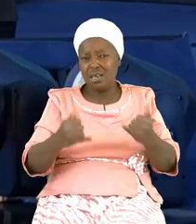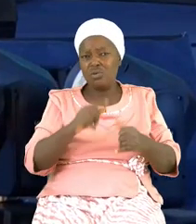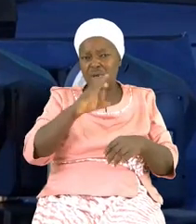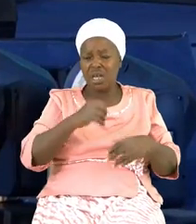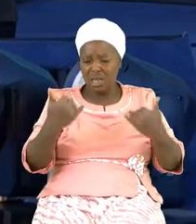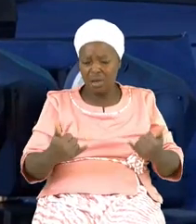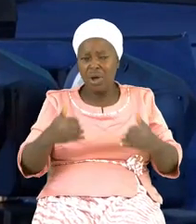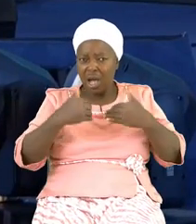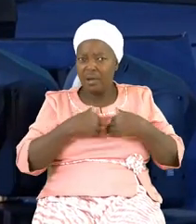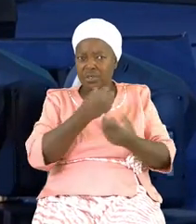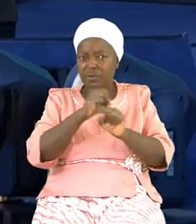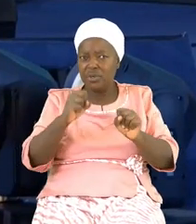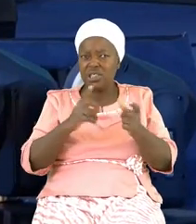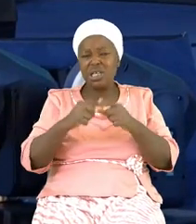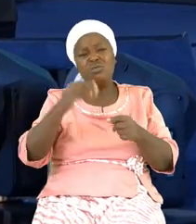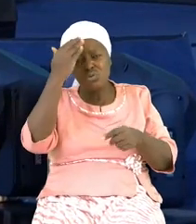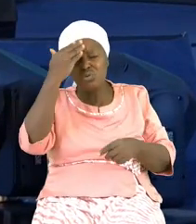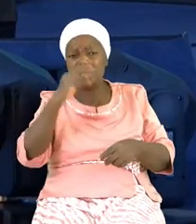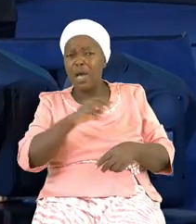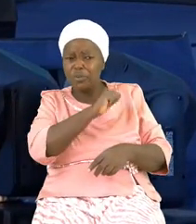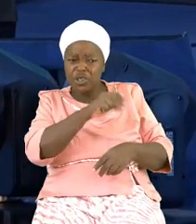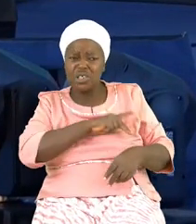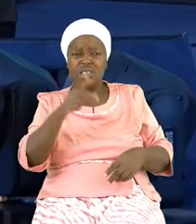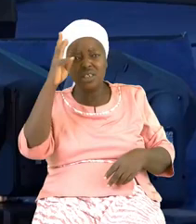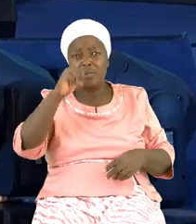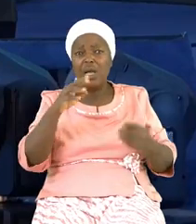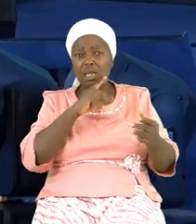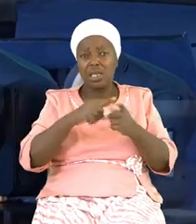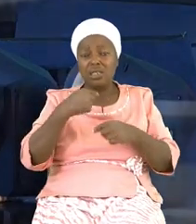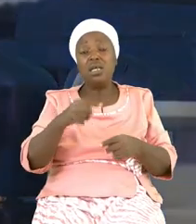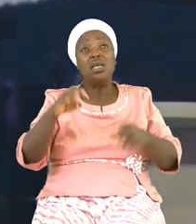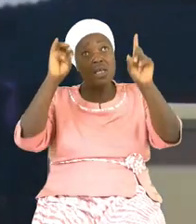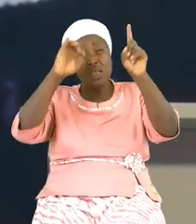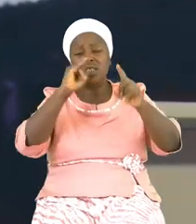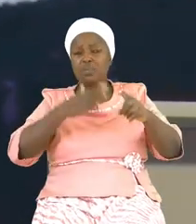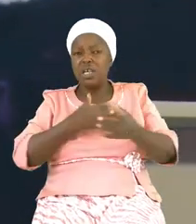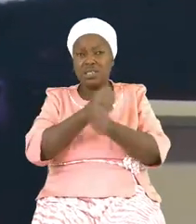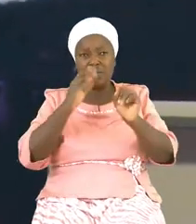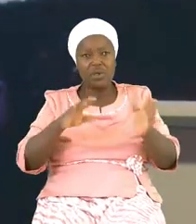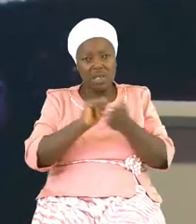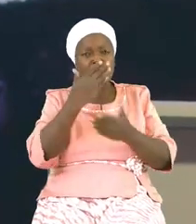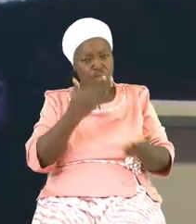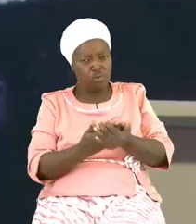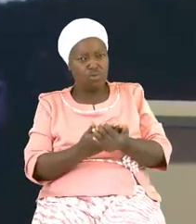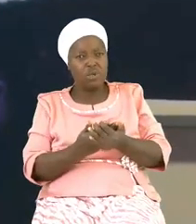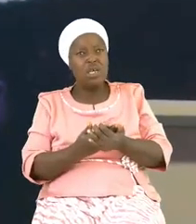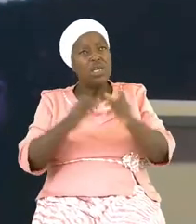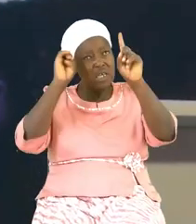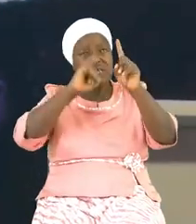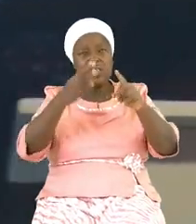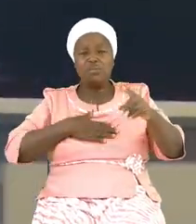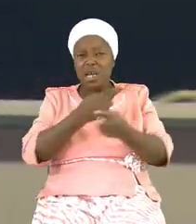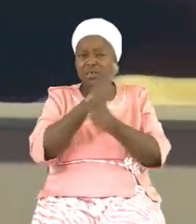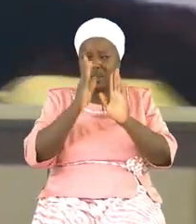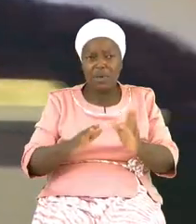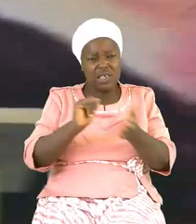you give him recognition, you say, he's my savior, that's just. He's my redeemer, that's just.